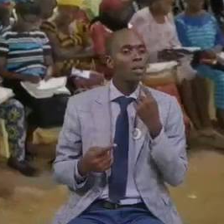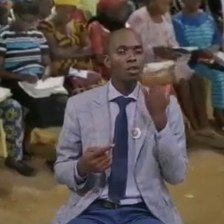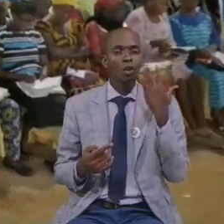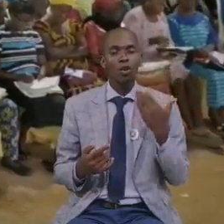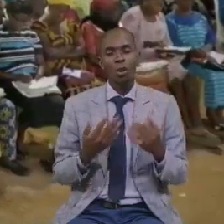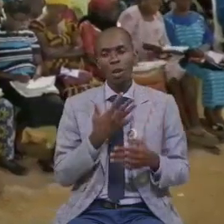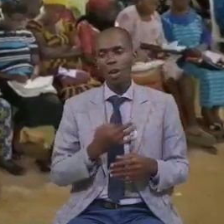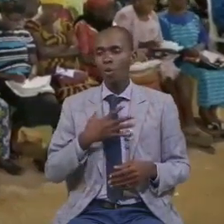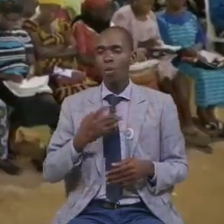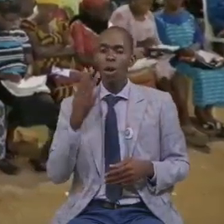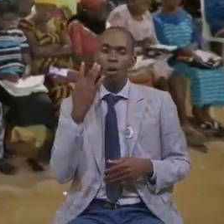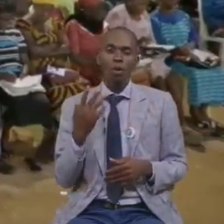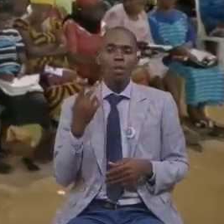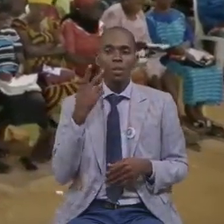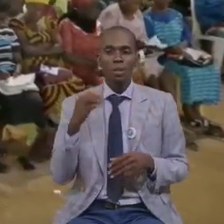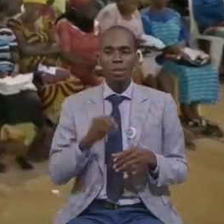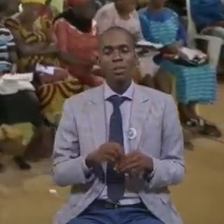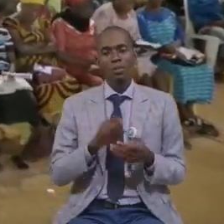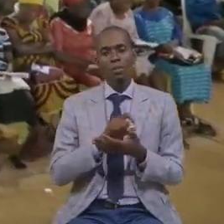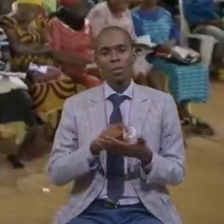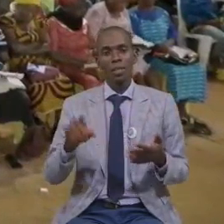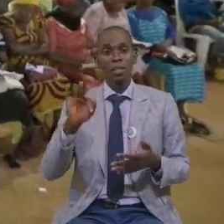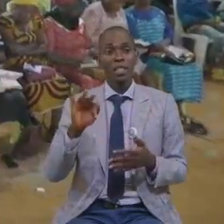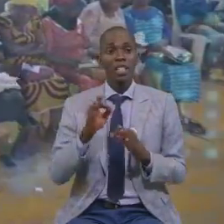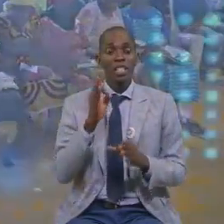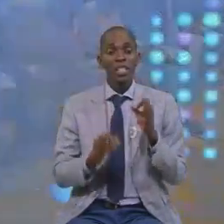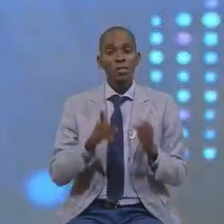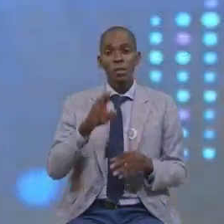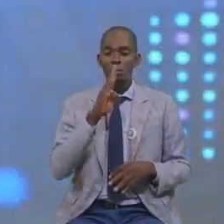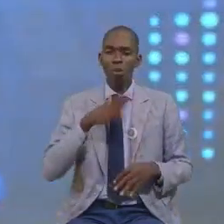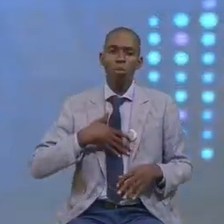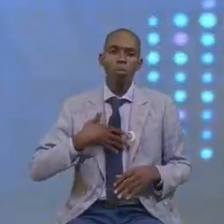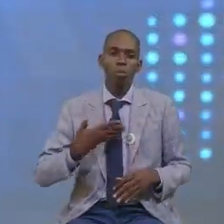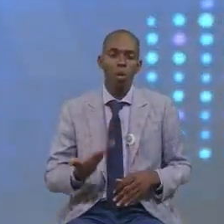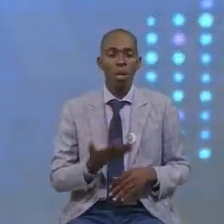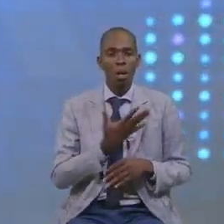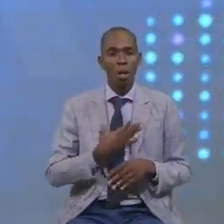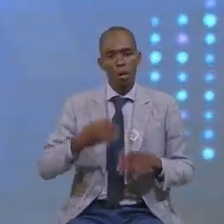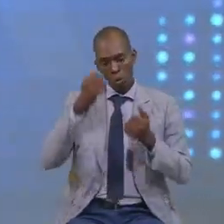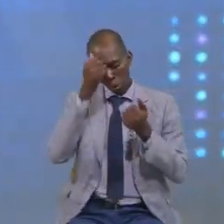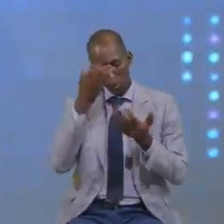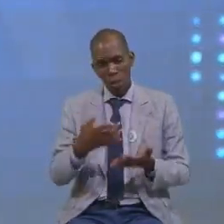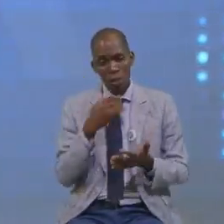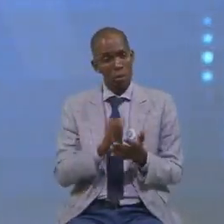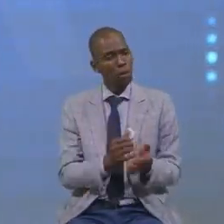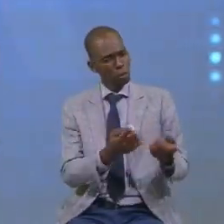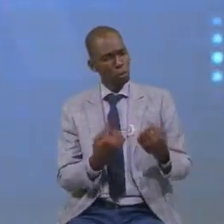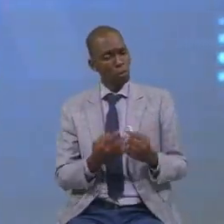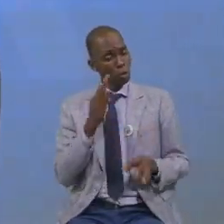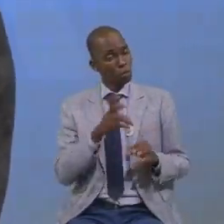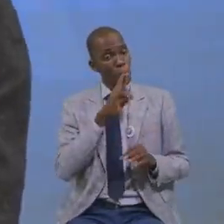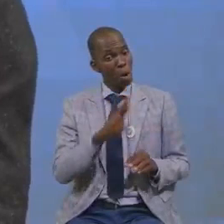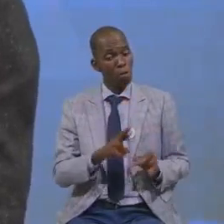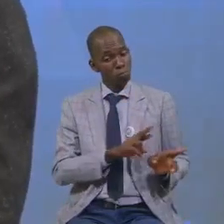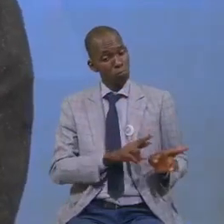In verse 19, if you be willing and obedient, he said, come. If you're willing to come, if